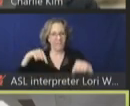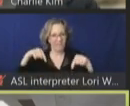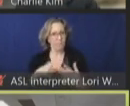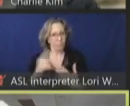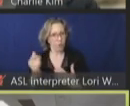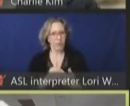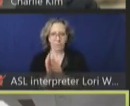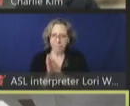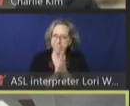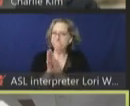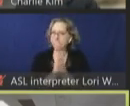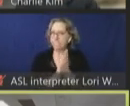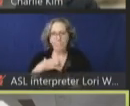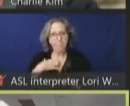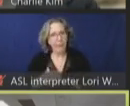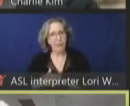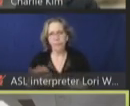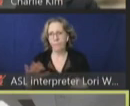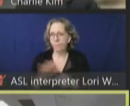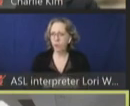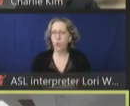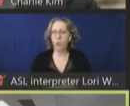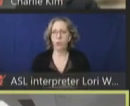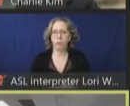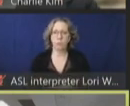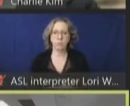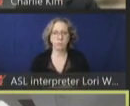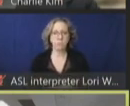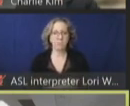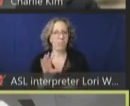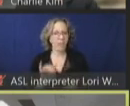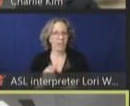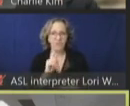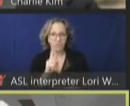accessibility coordinator or job in that sense. So all of us